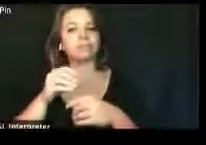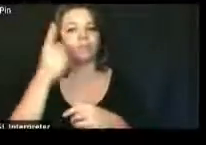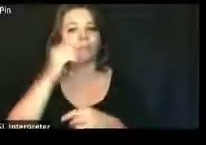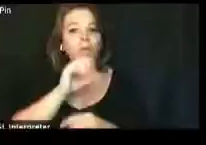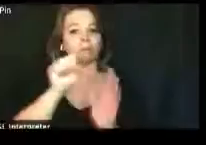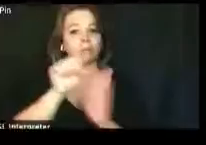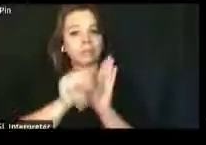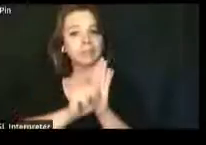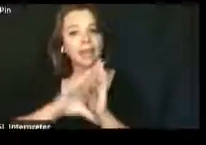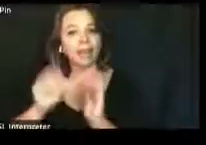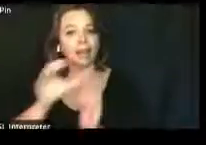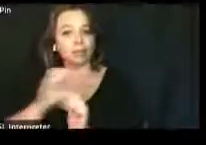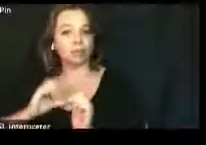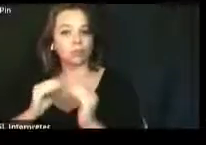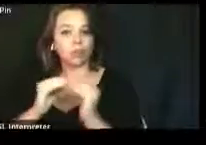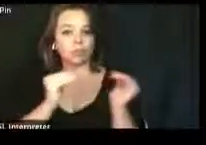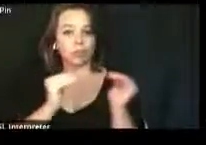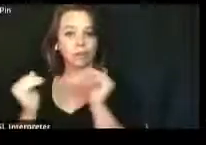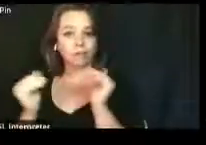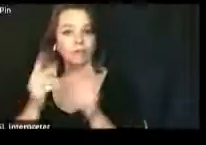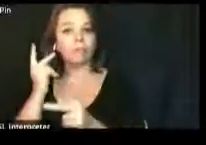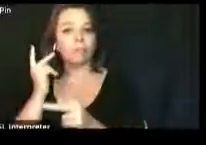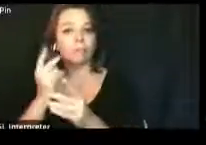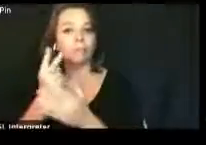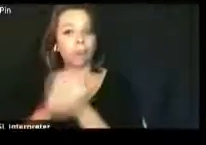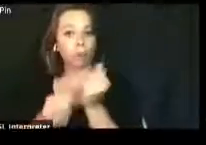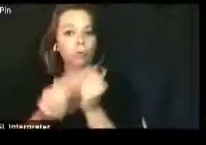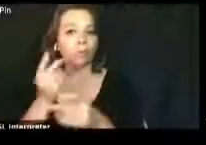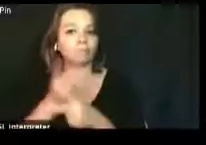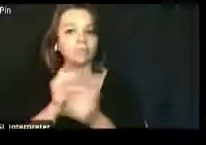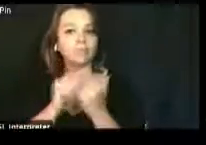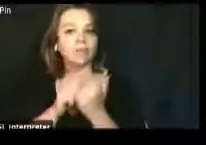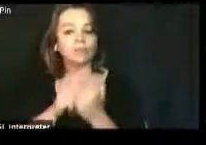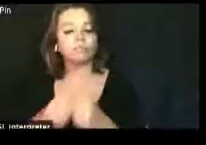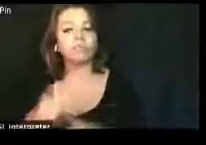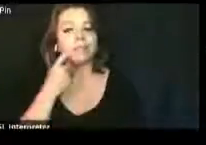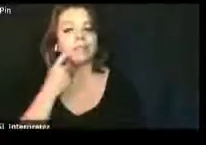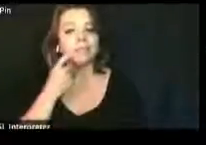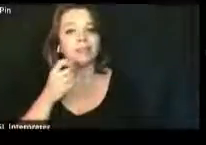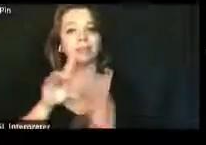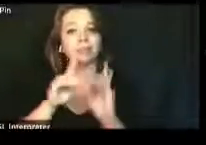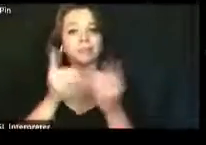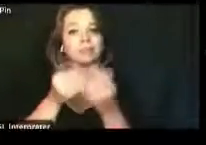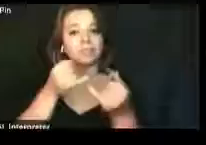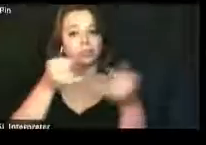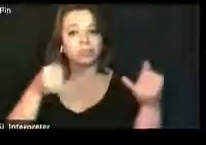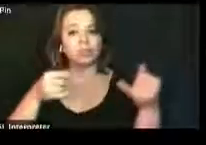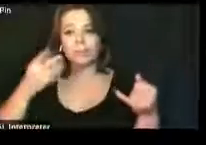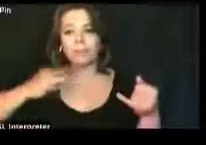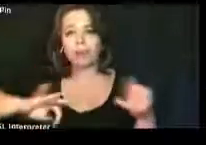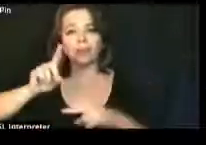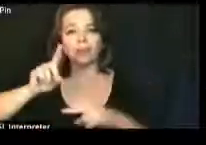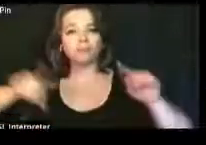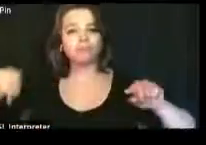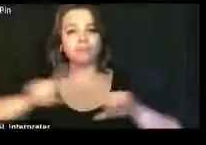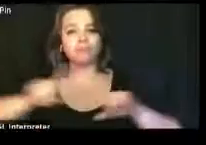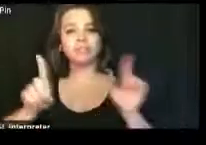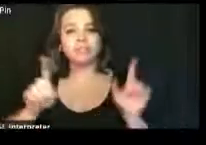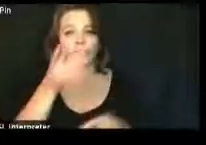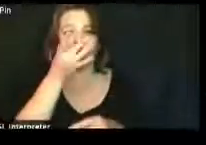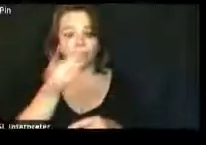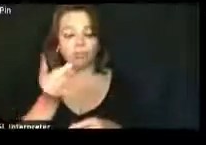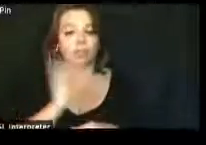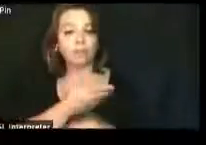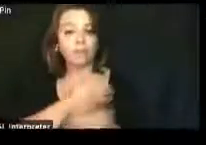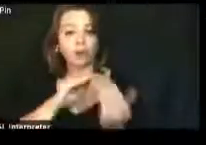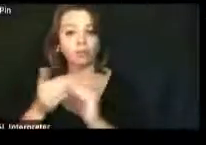level. The last redistricting lines have benefited the diverse interests of our community in Long Beach, and